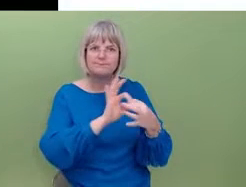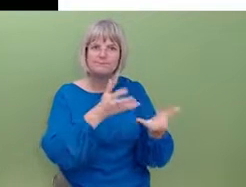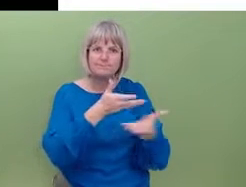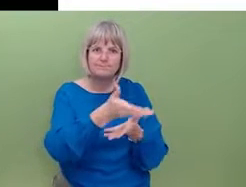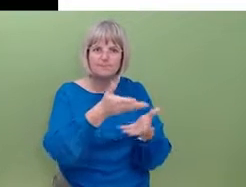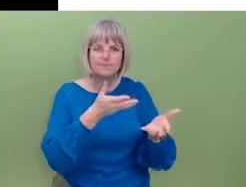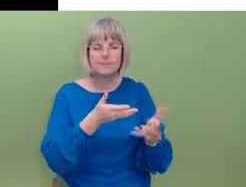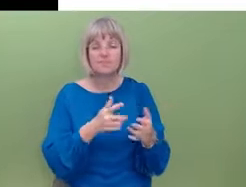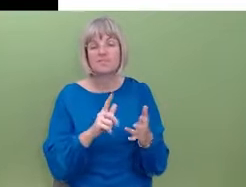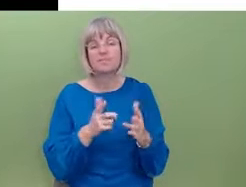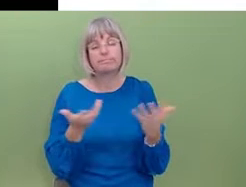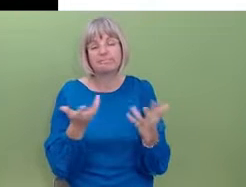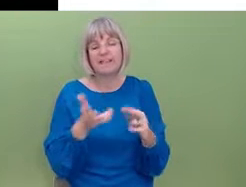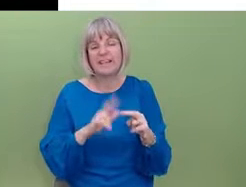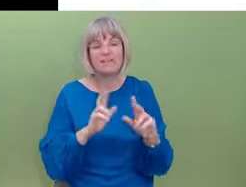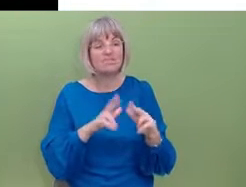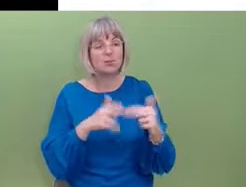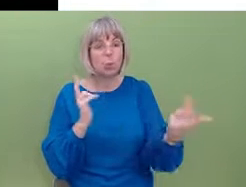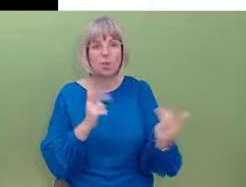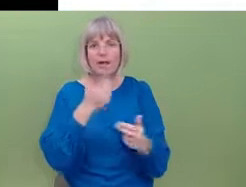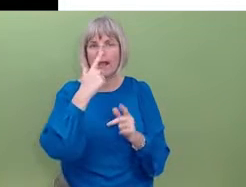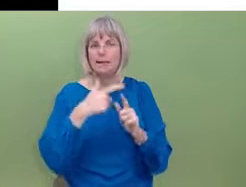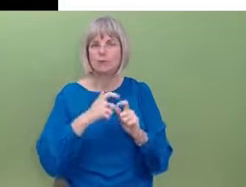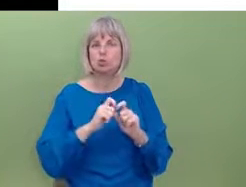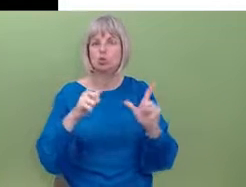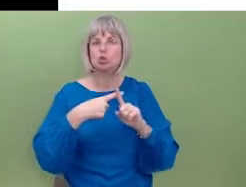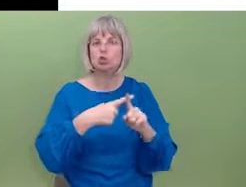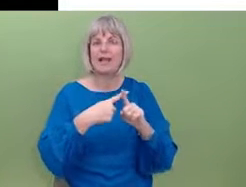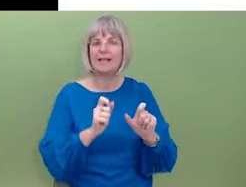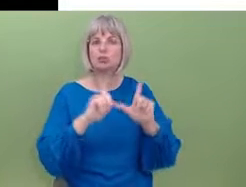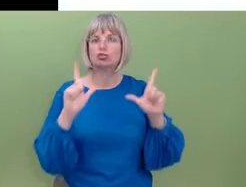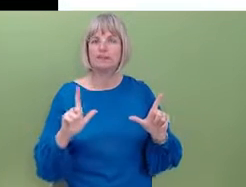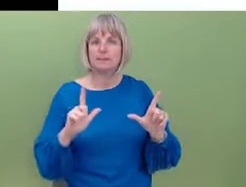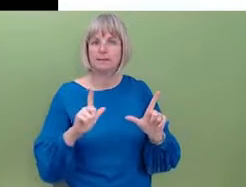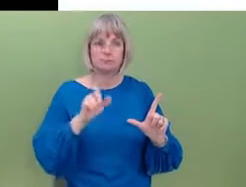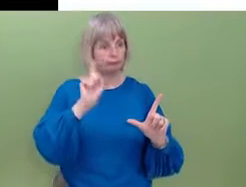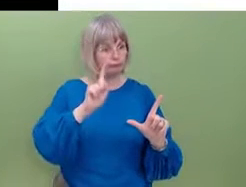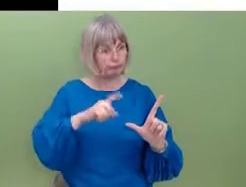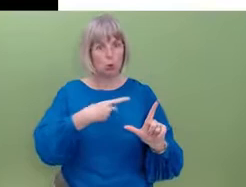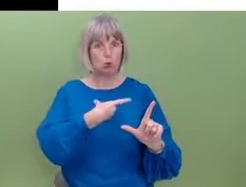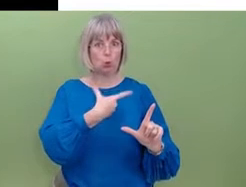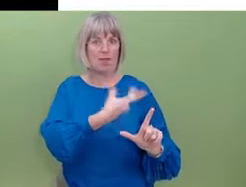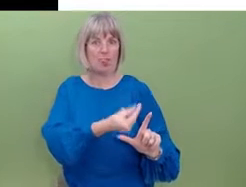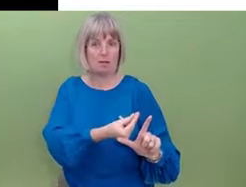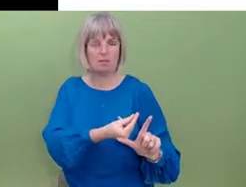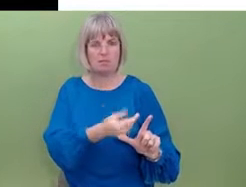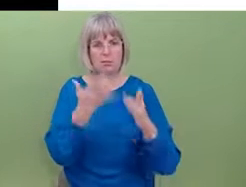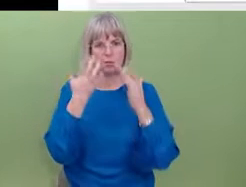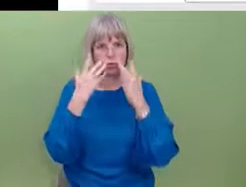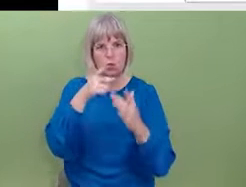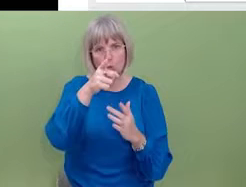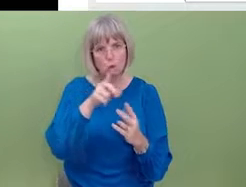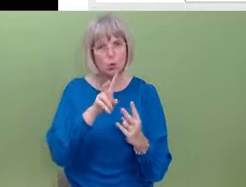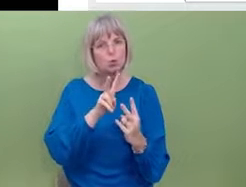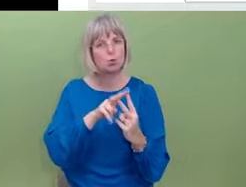you can share your screen and complete these tasks together. So here are 2 examples of a 5